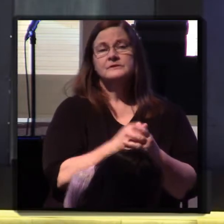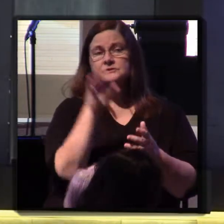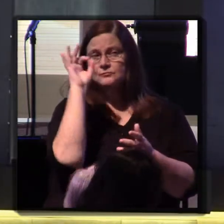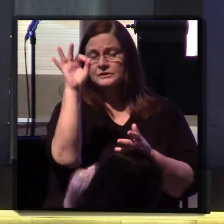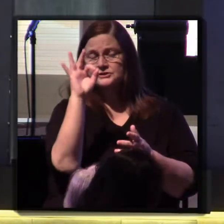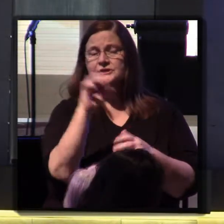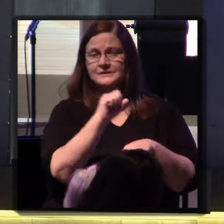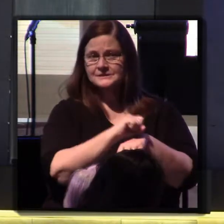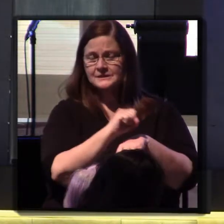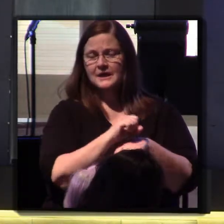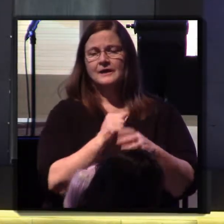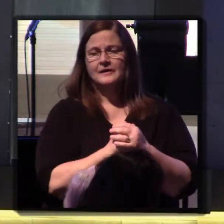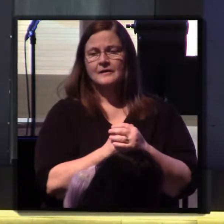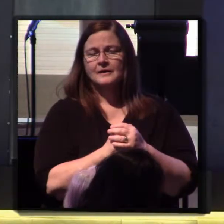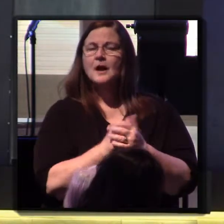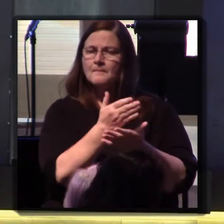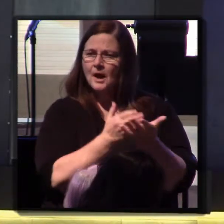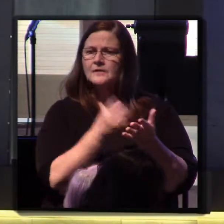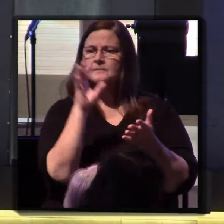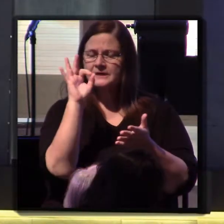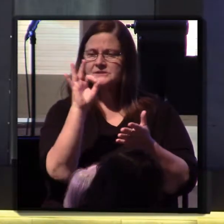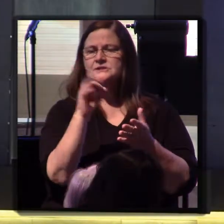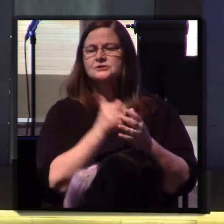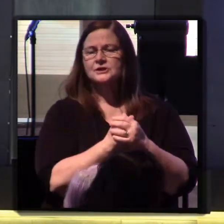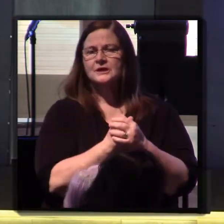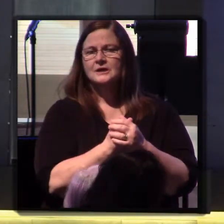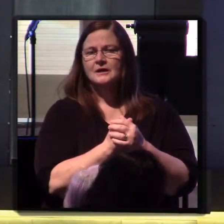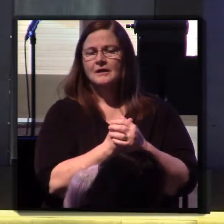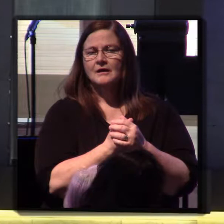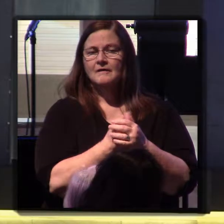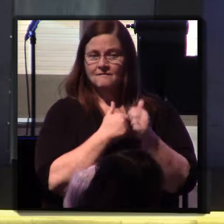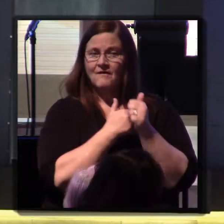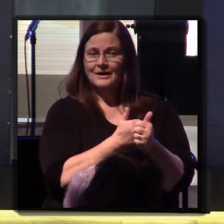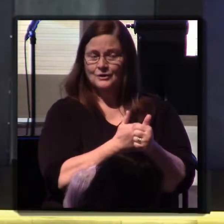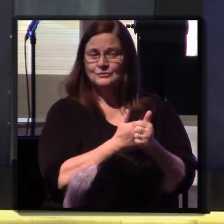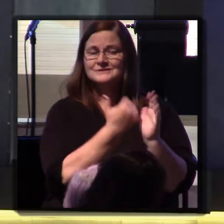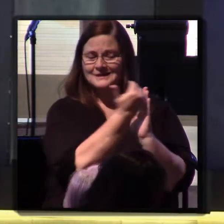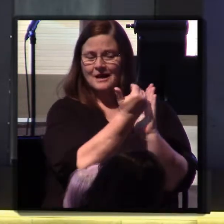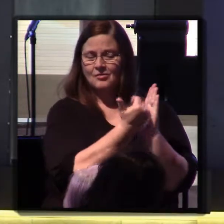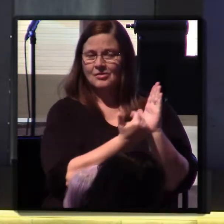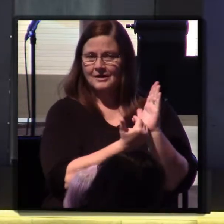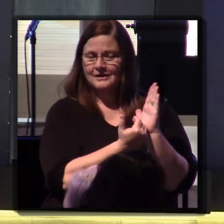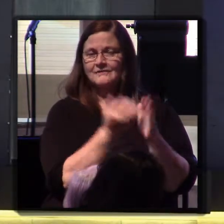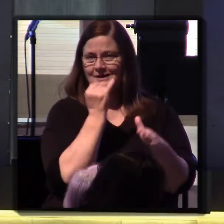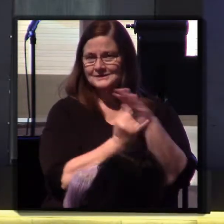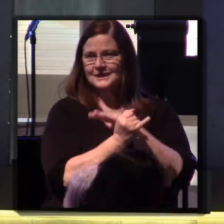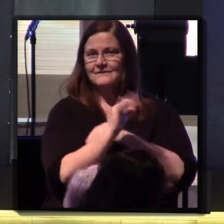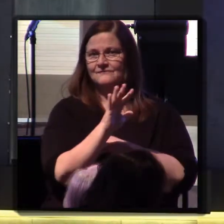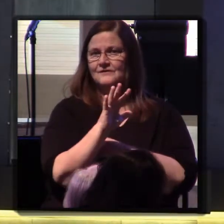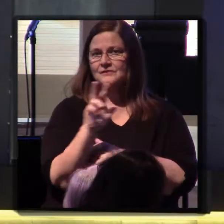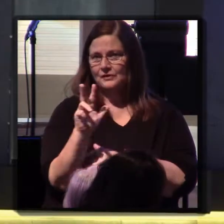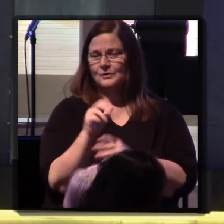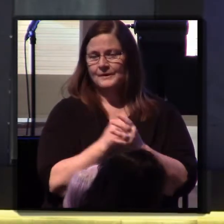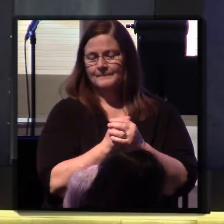there, and he's preaching a message in the synagogue. And part of the message clearly follows the